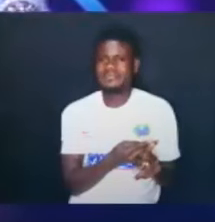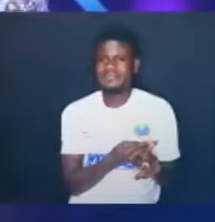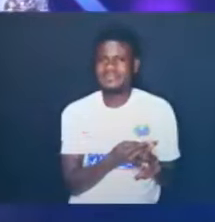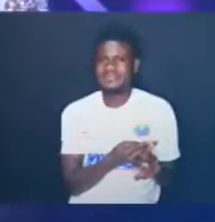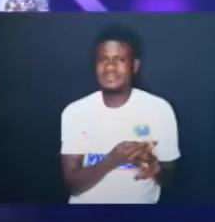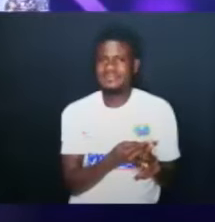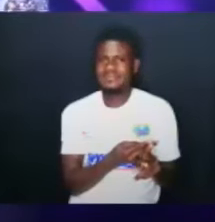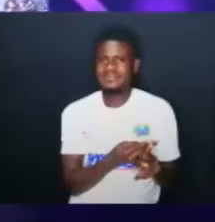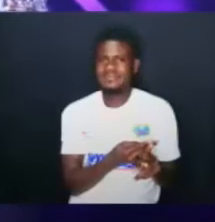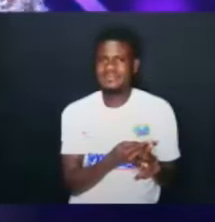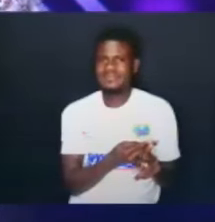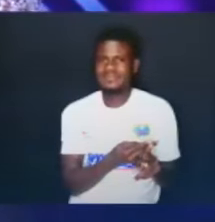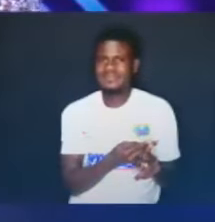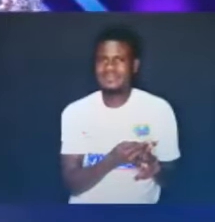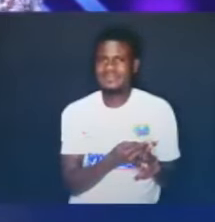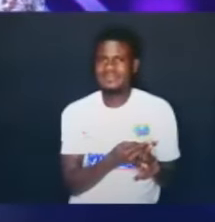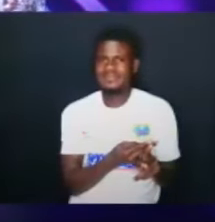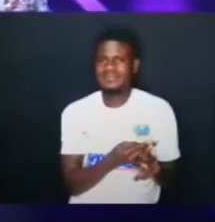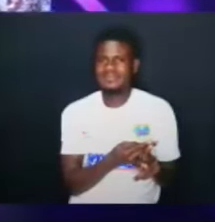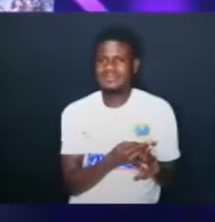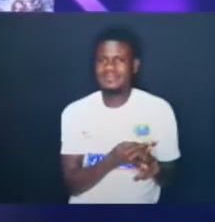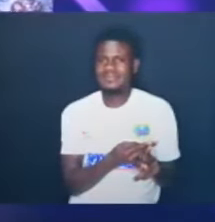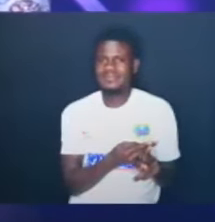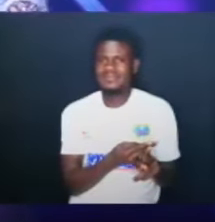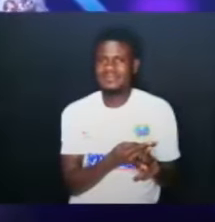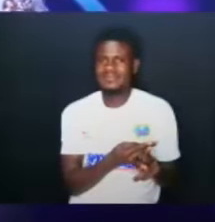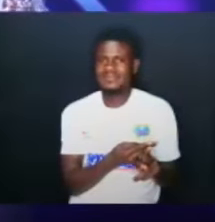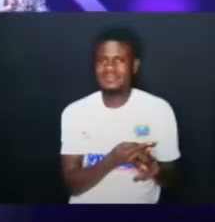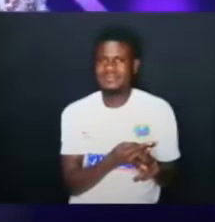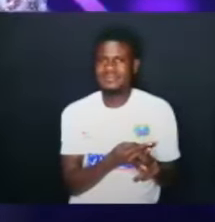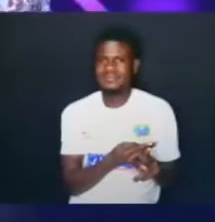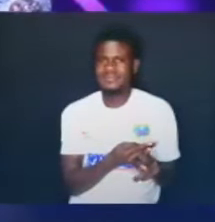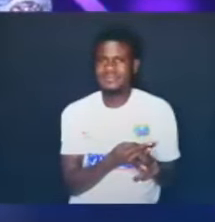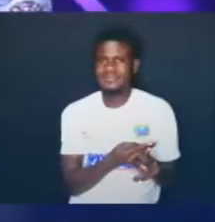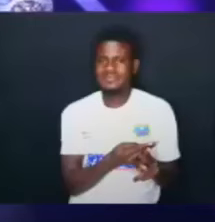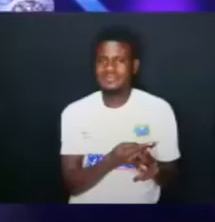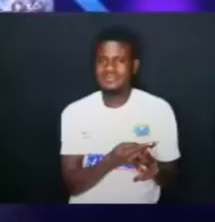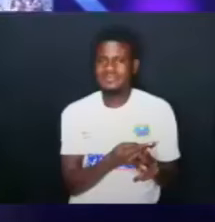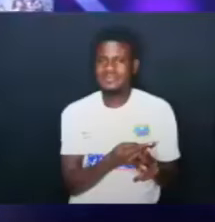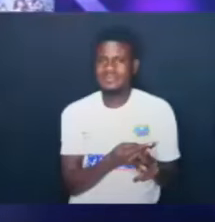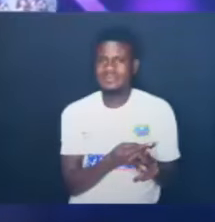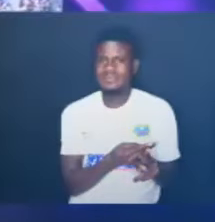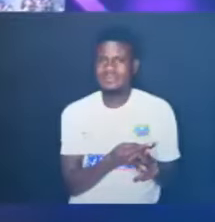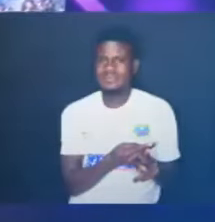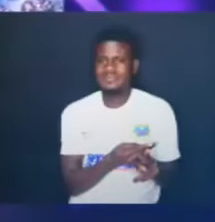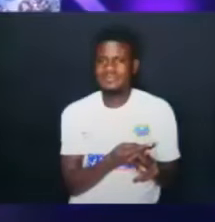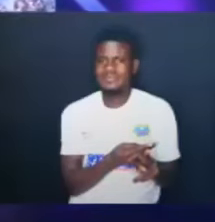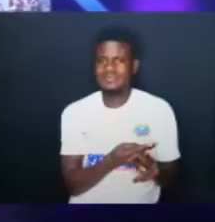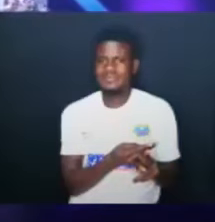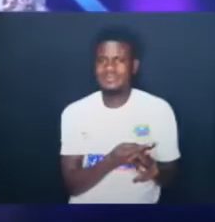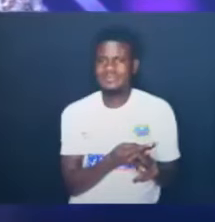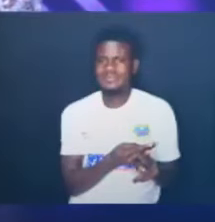eye no nyina eye won mobo na wampese wose won na die biara womuo na